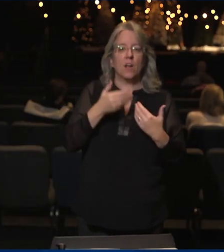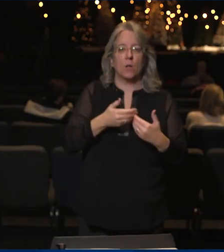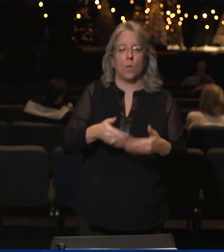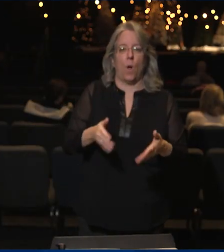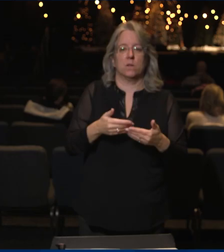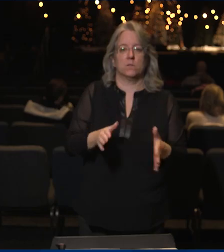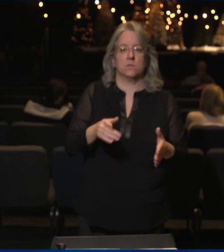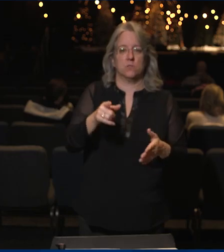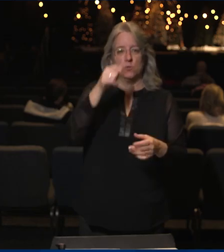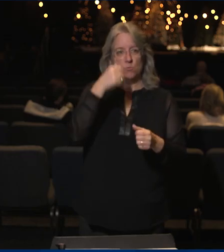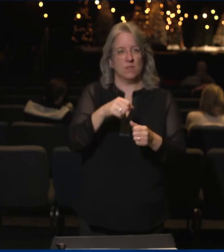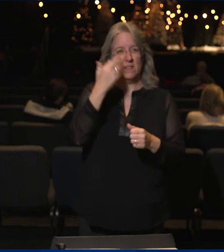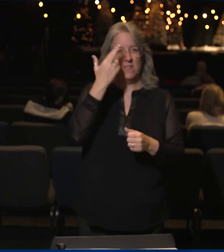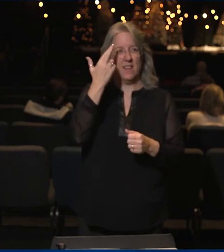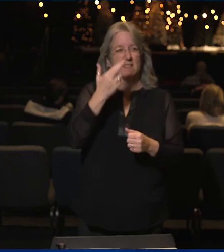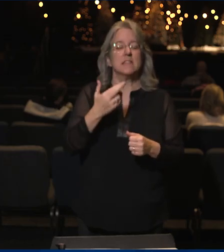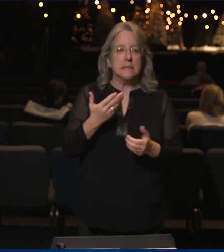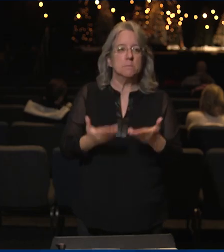become more severe.